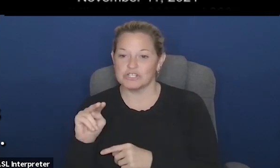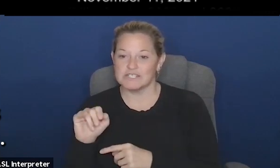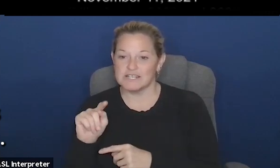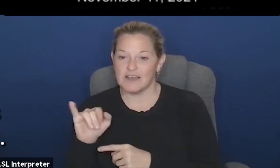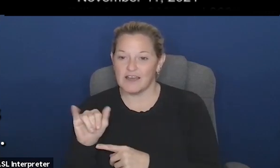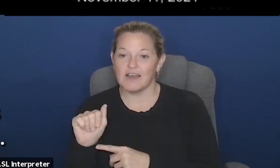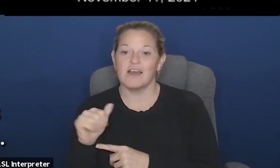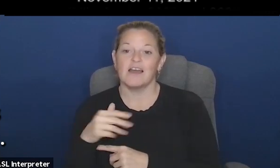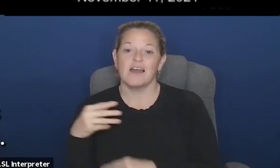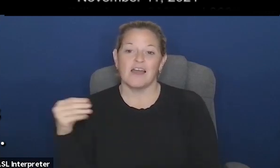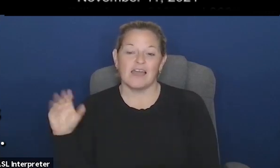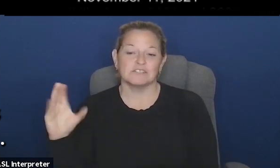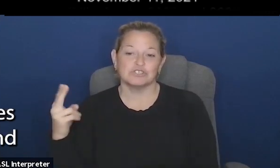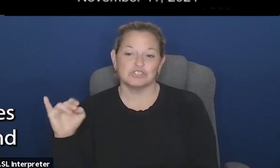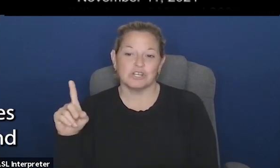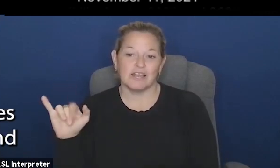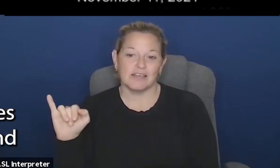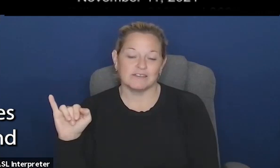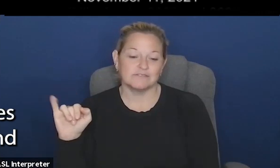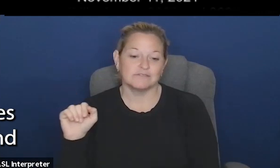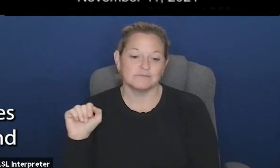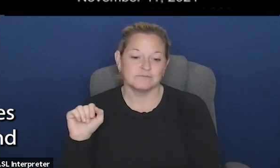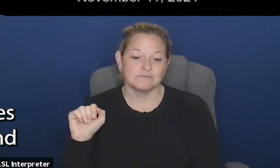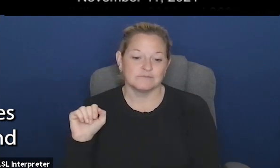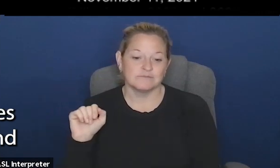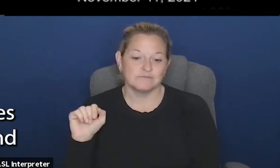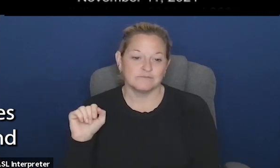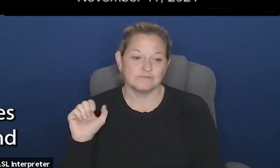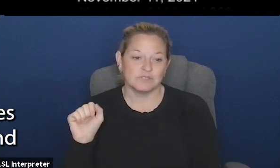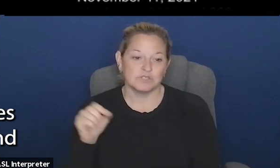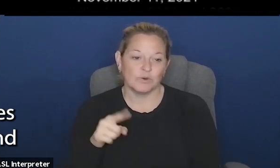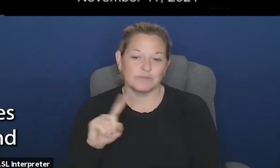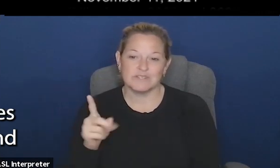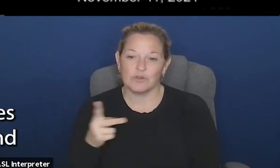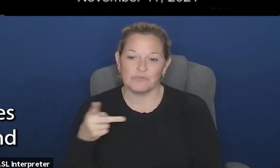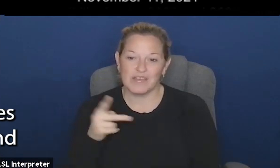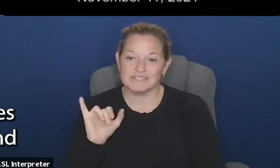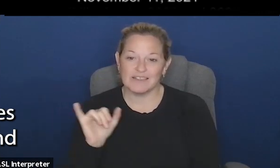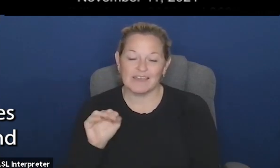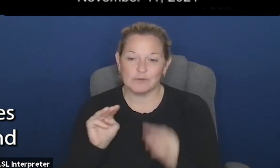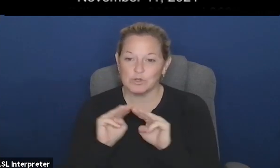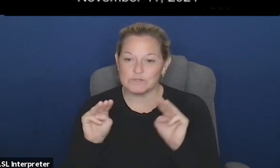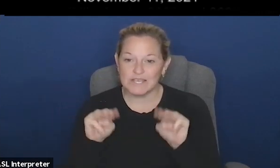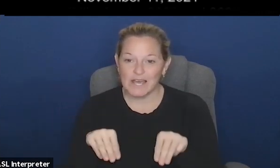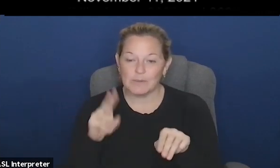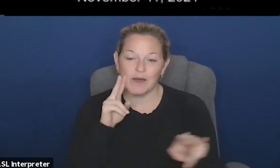we distributed them in Chile. And so these were places like museums and observatories